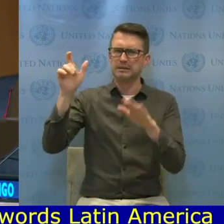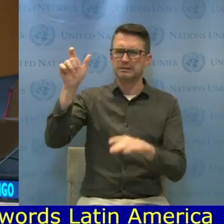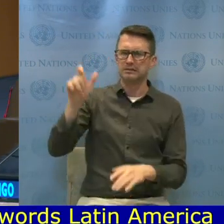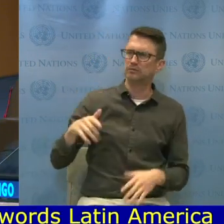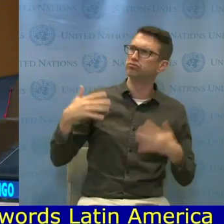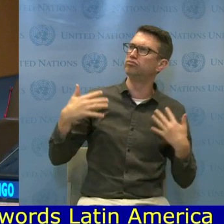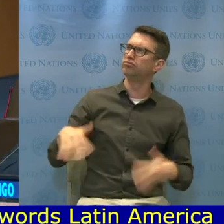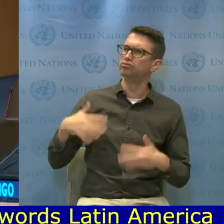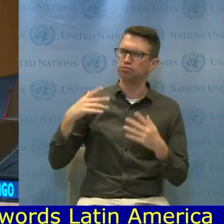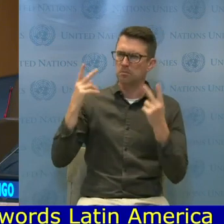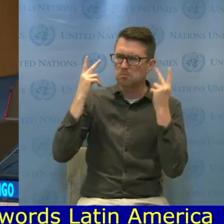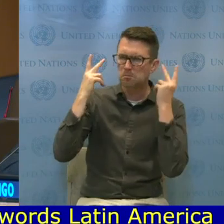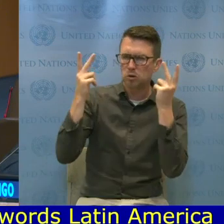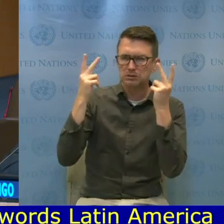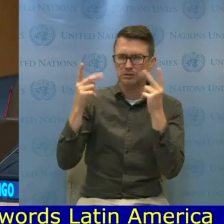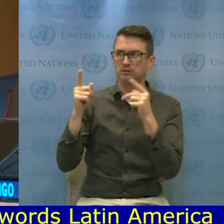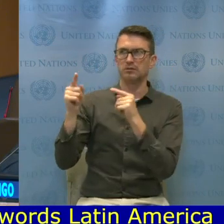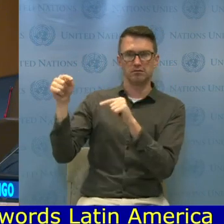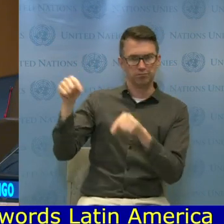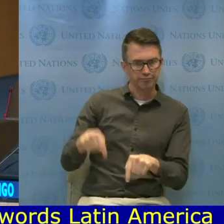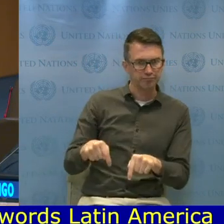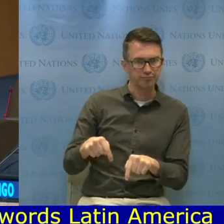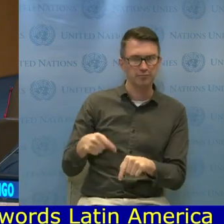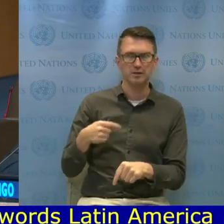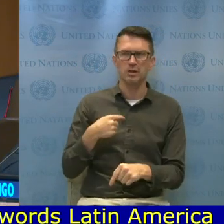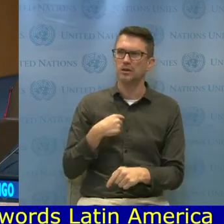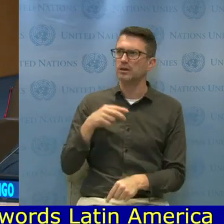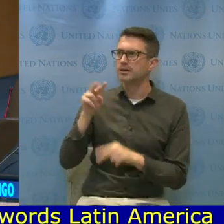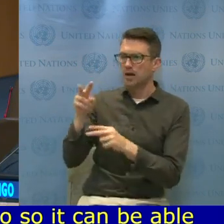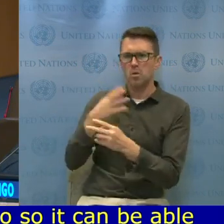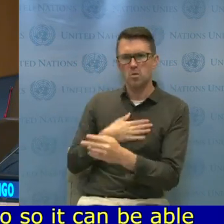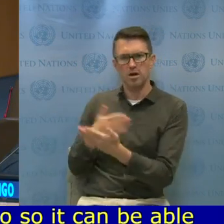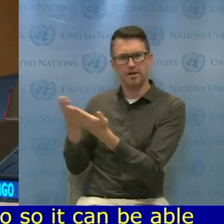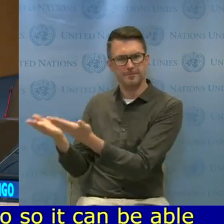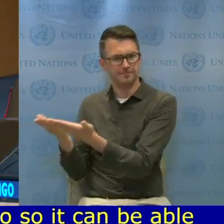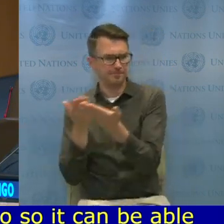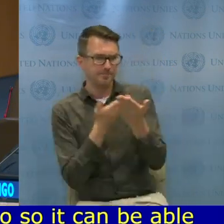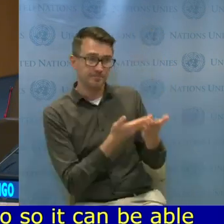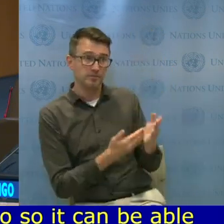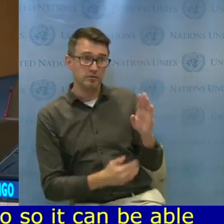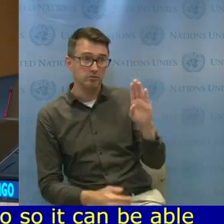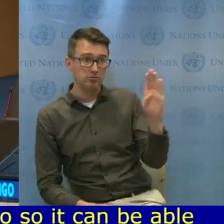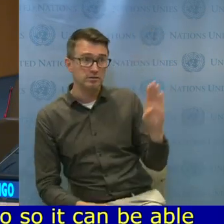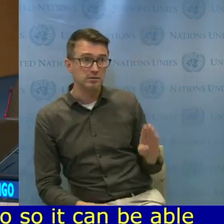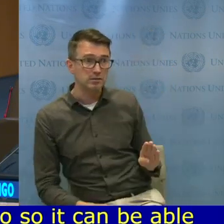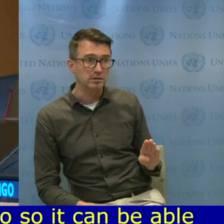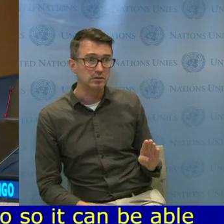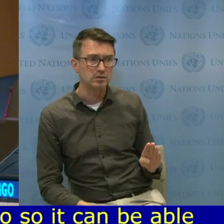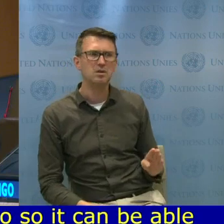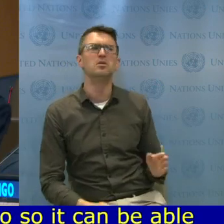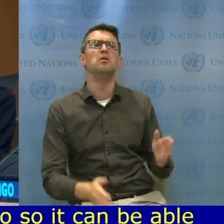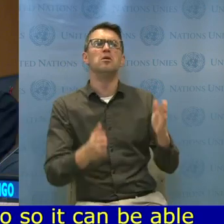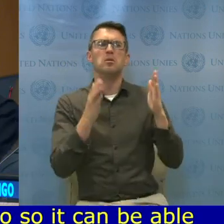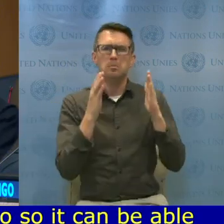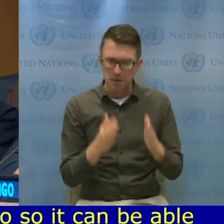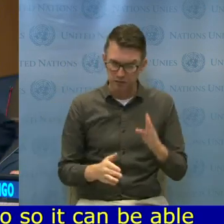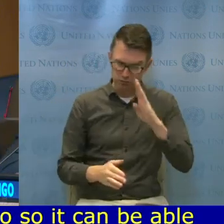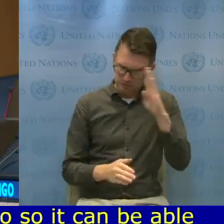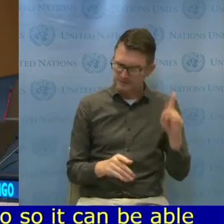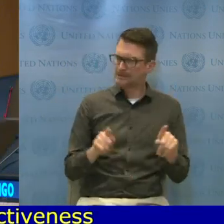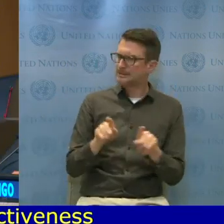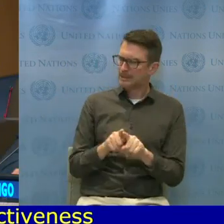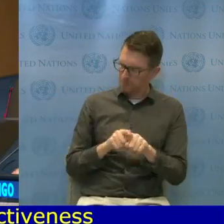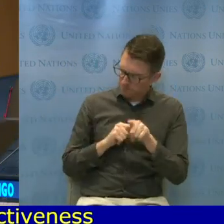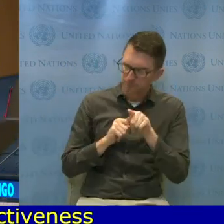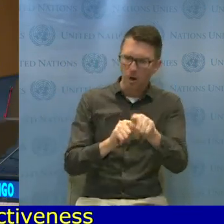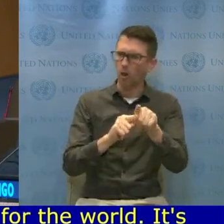for Latin America and for the world. It's fundamental for us Brazilians. Thank you. Thank